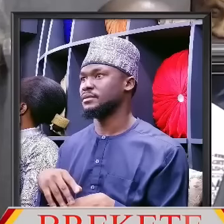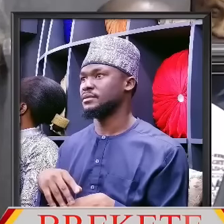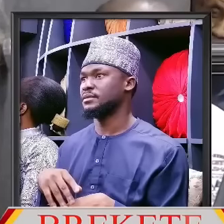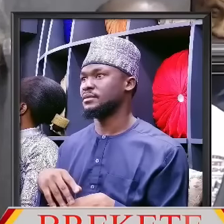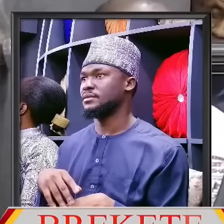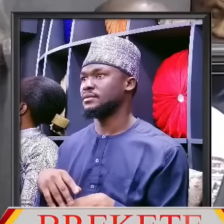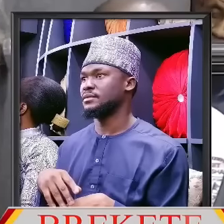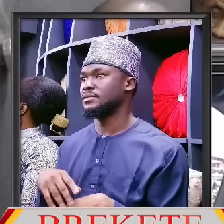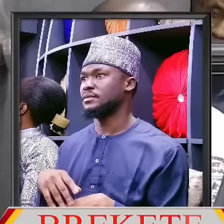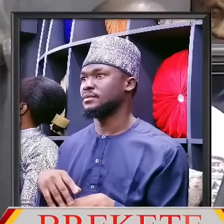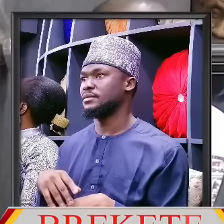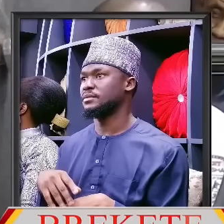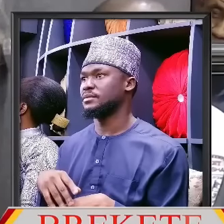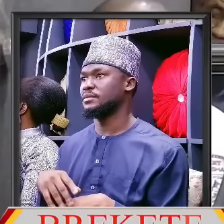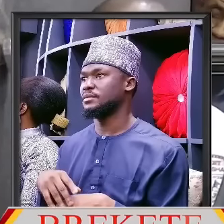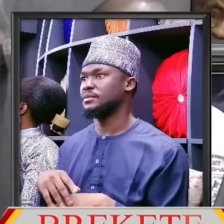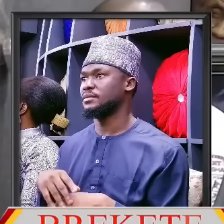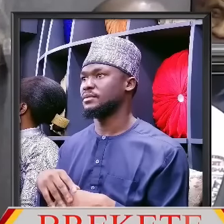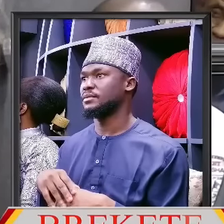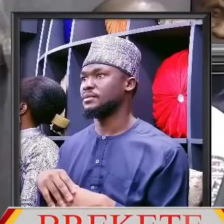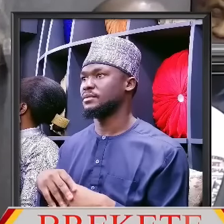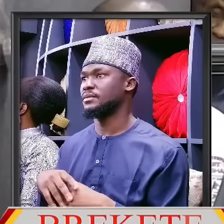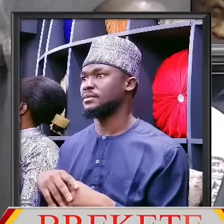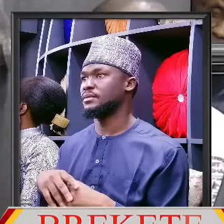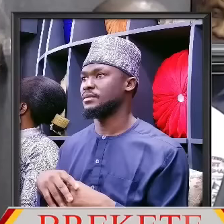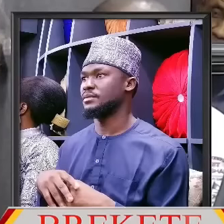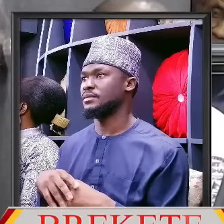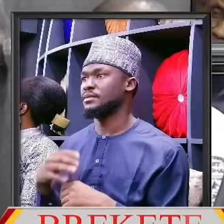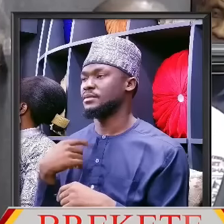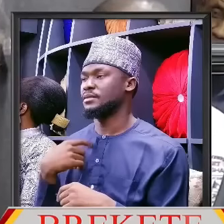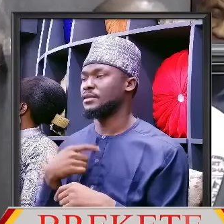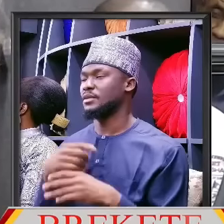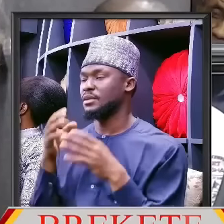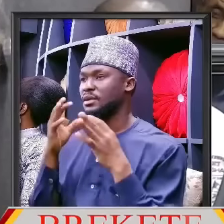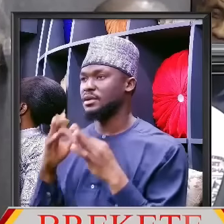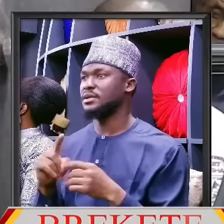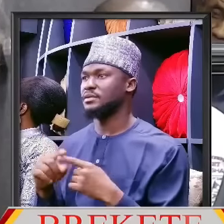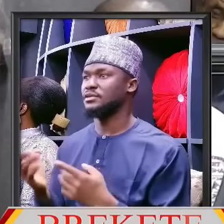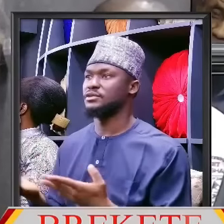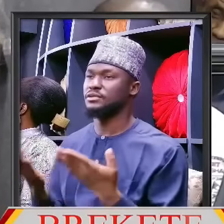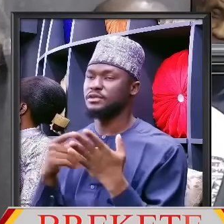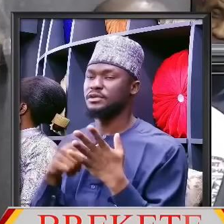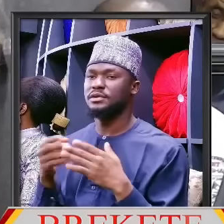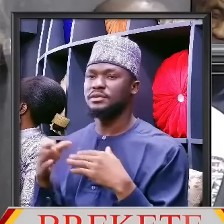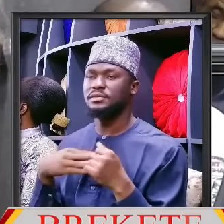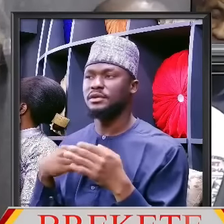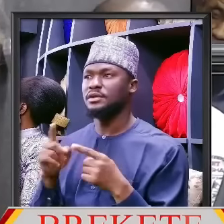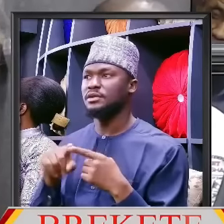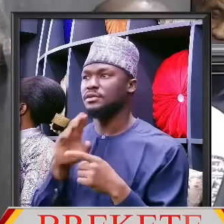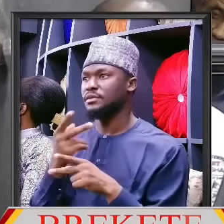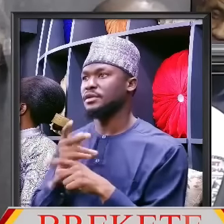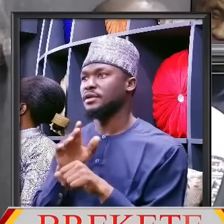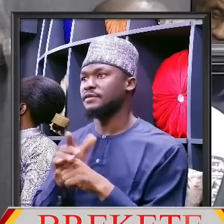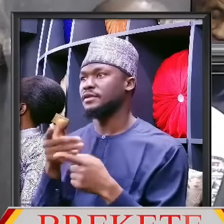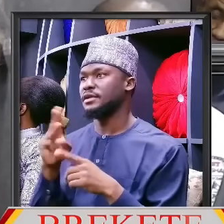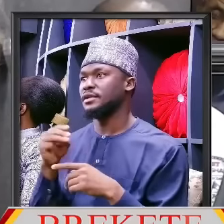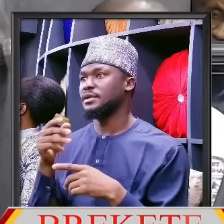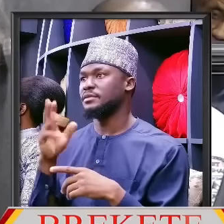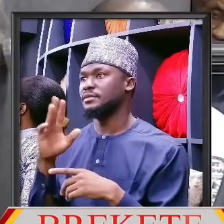So we did determined to bring this matter and give closure to her. But maybe they